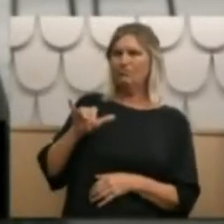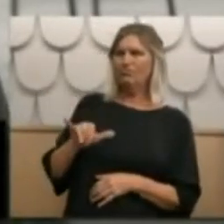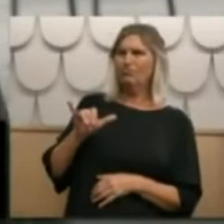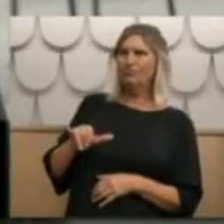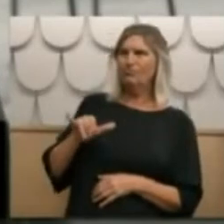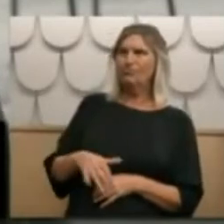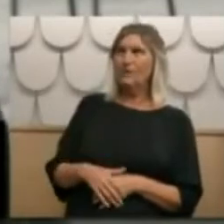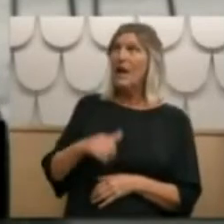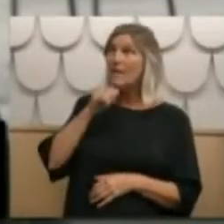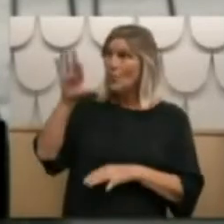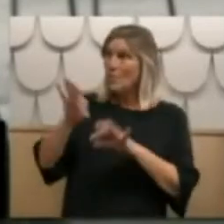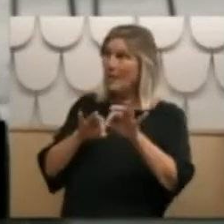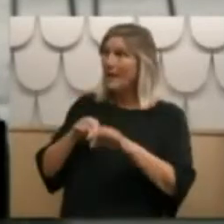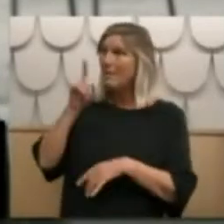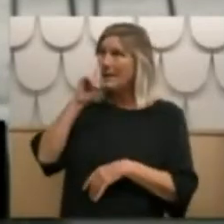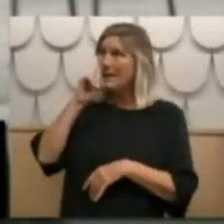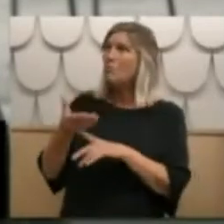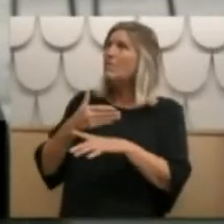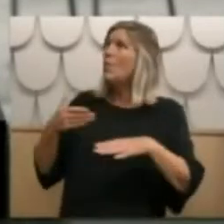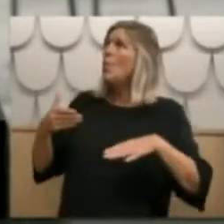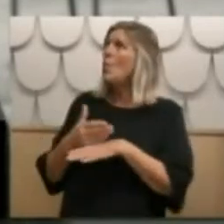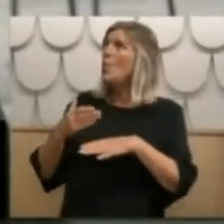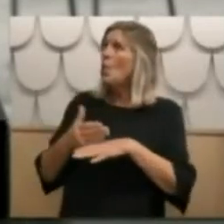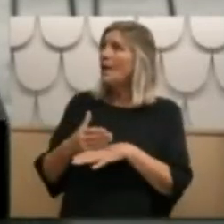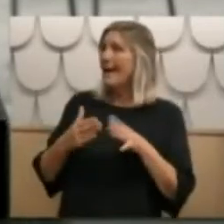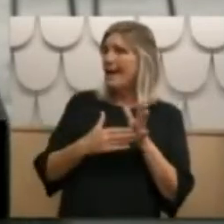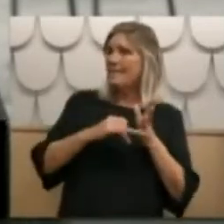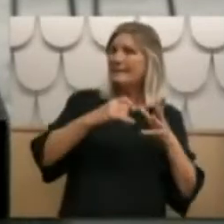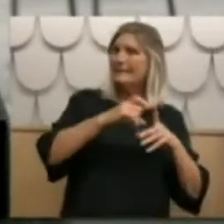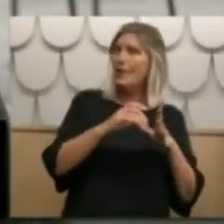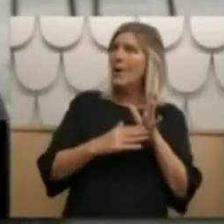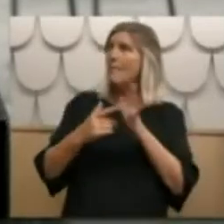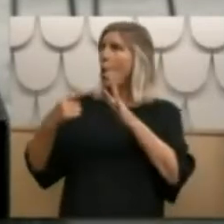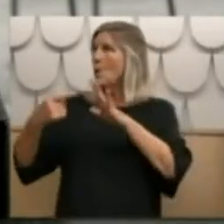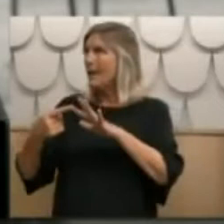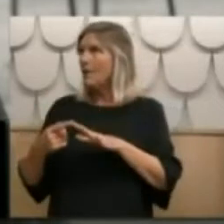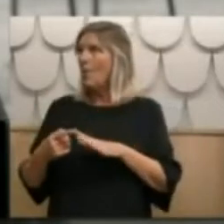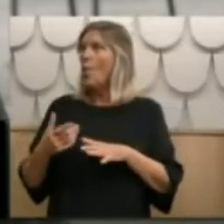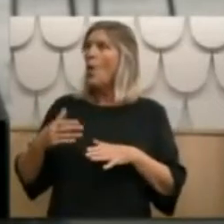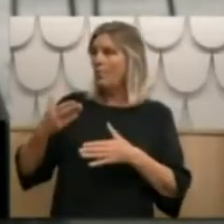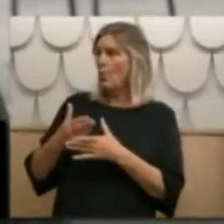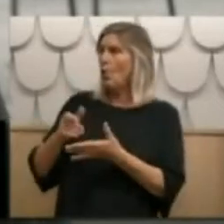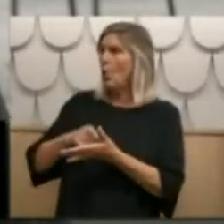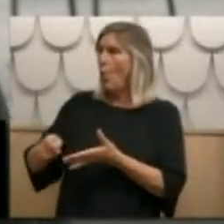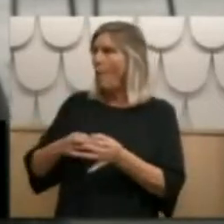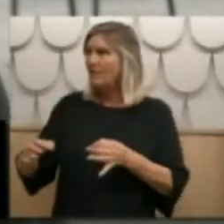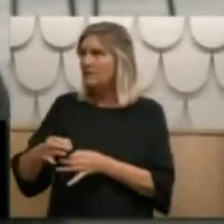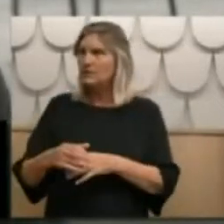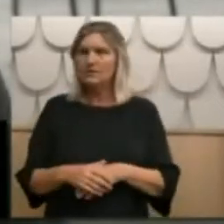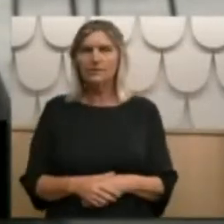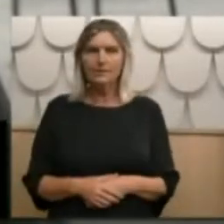to be appointed. There would be real concerns as to whether former loyalties and ways of thinking could be altered.